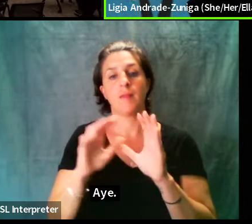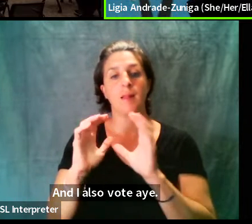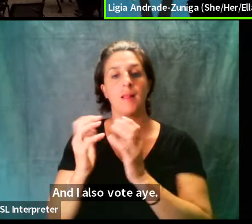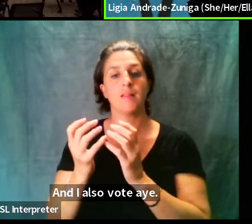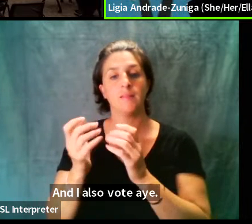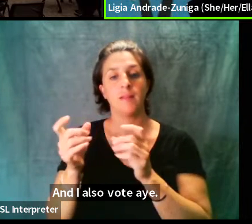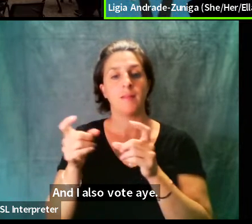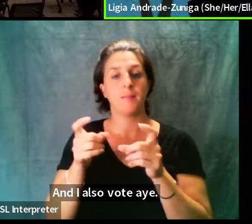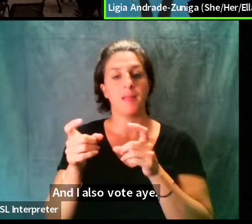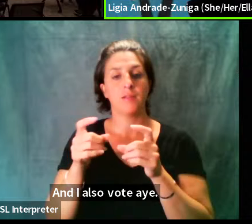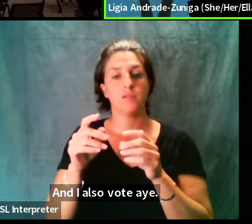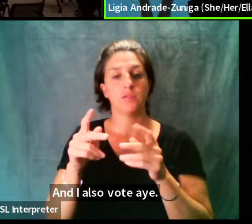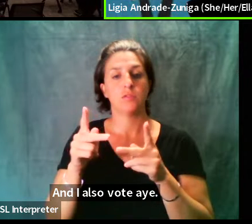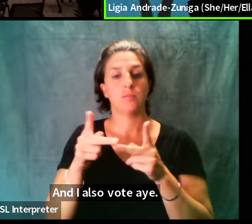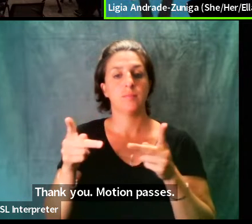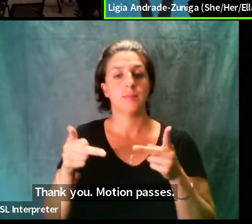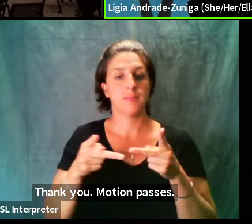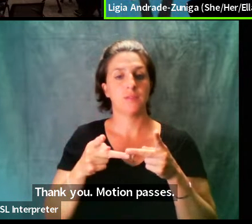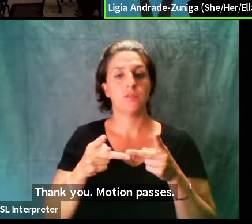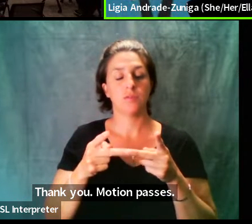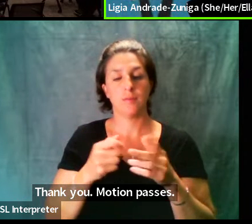manager position.